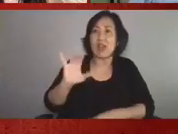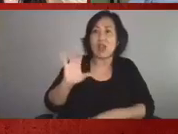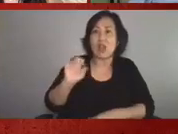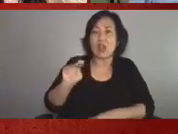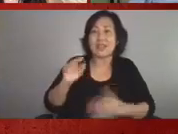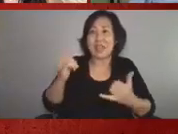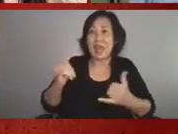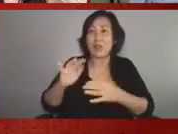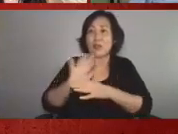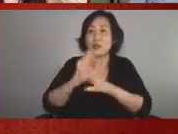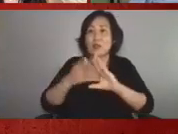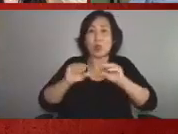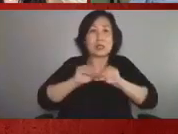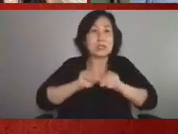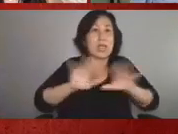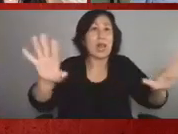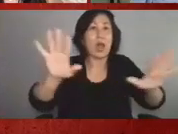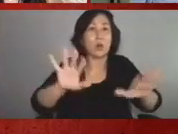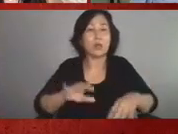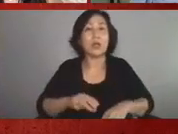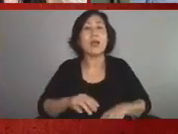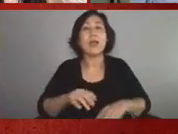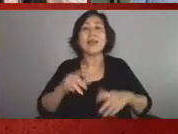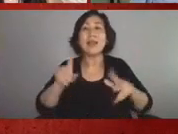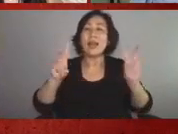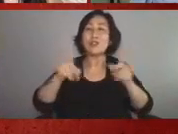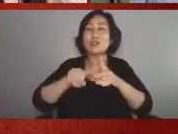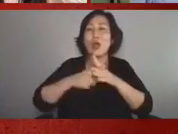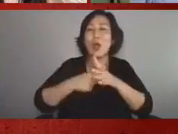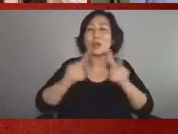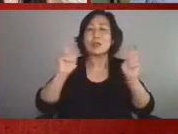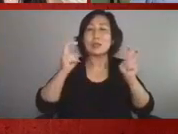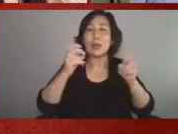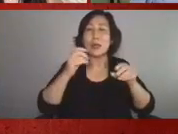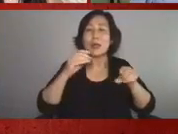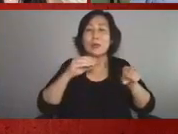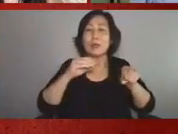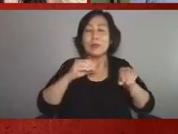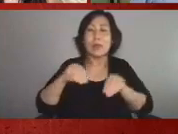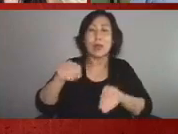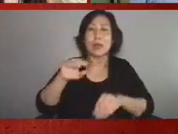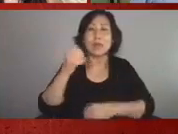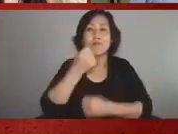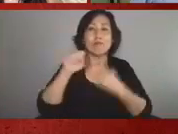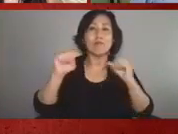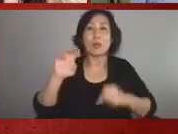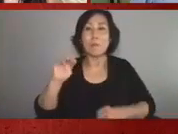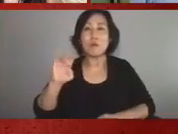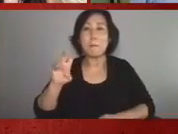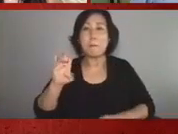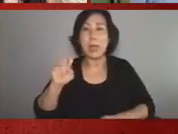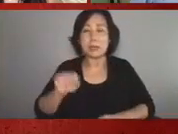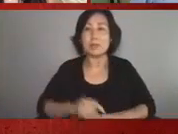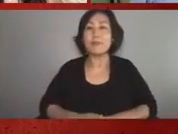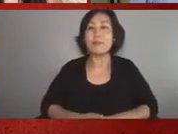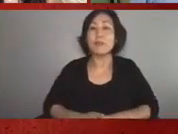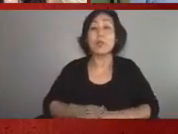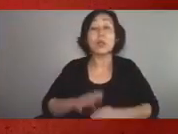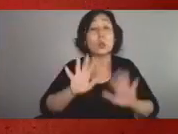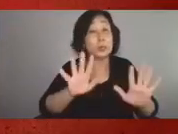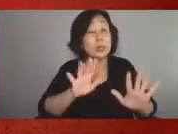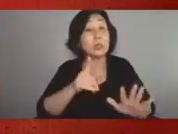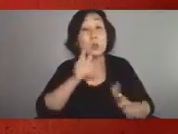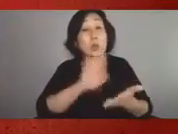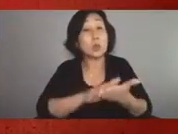the masses, it kind of it just like sparks like this movement, I guess you would say. But a lot of that is